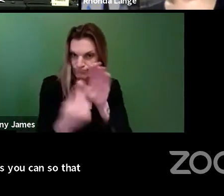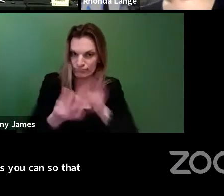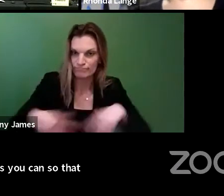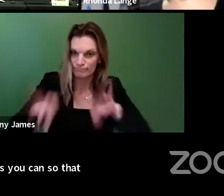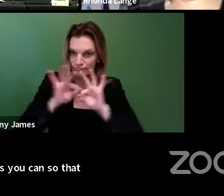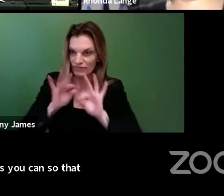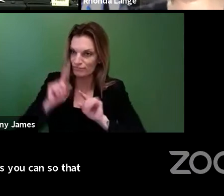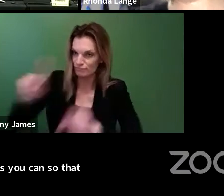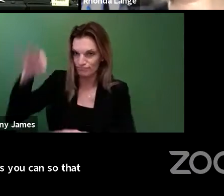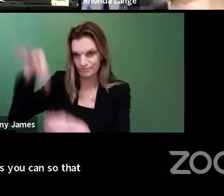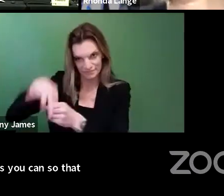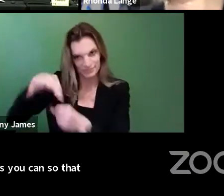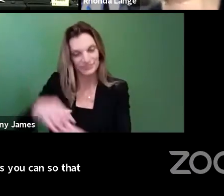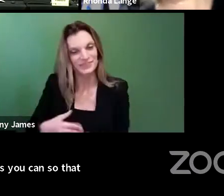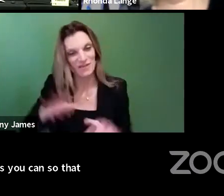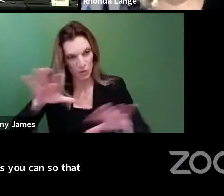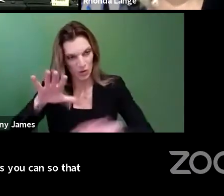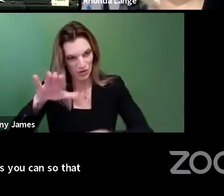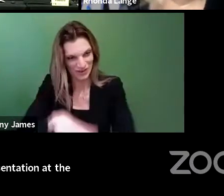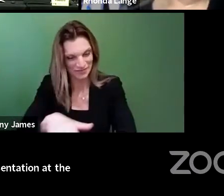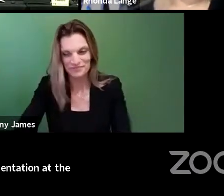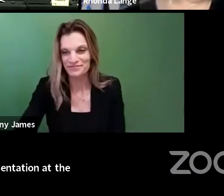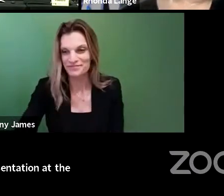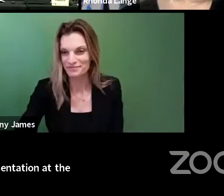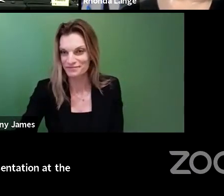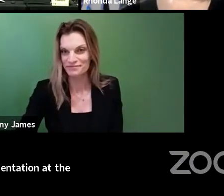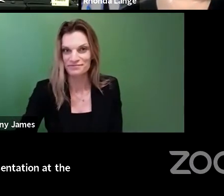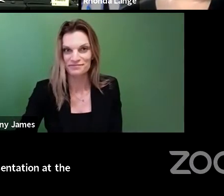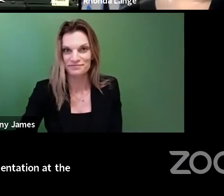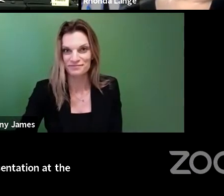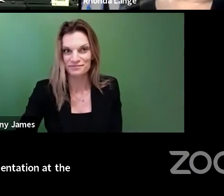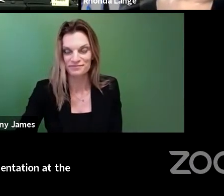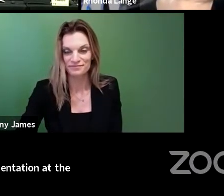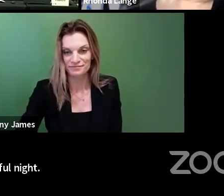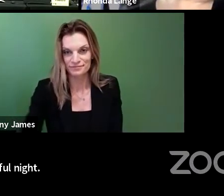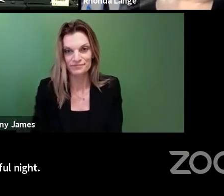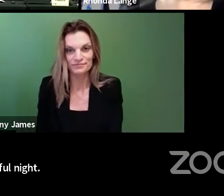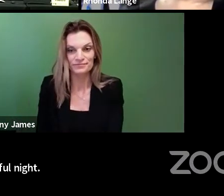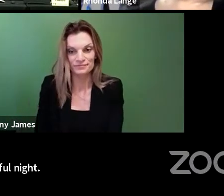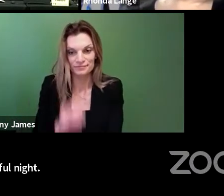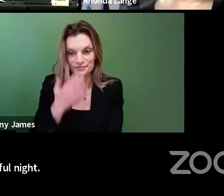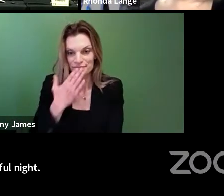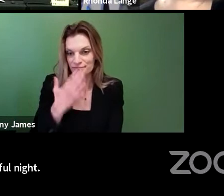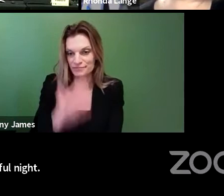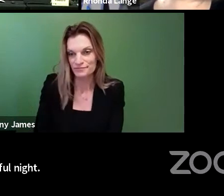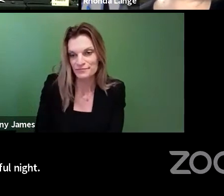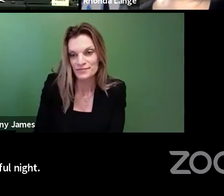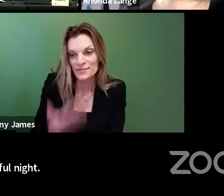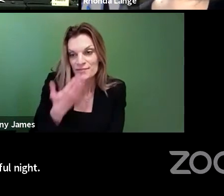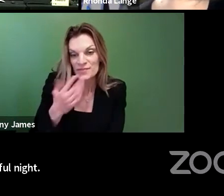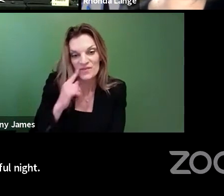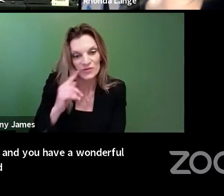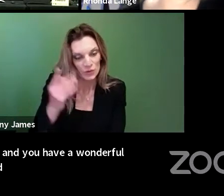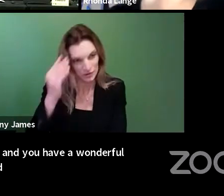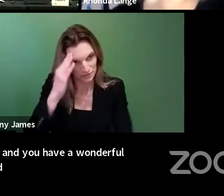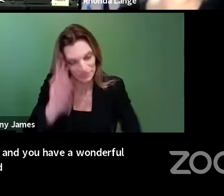the polls. Have a wonderful night. Thank you, Michael, and you have a wonderful evening. And thank you for addressing the